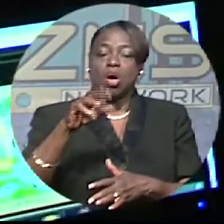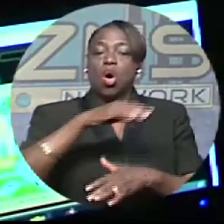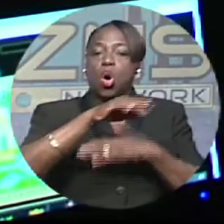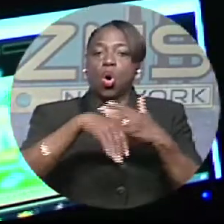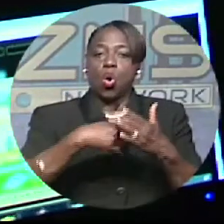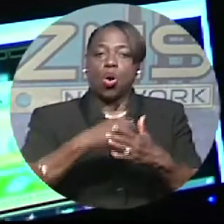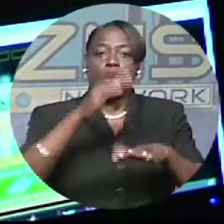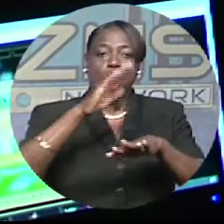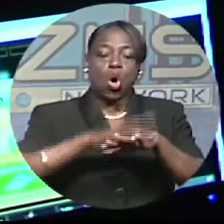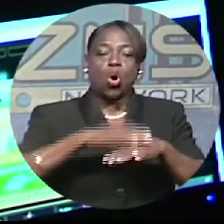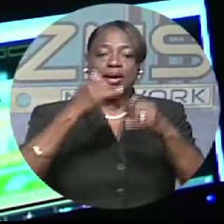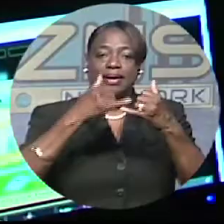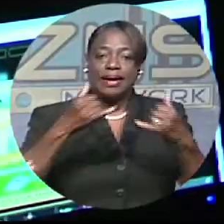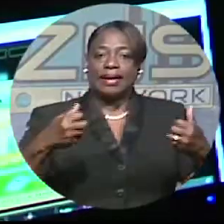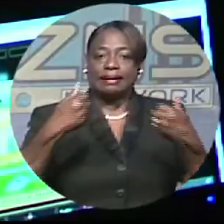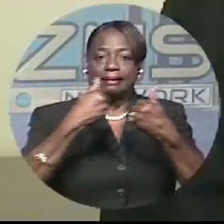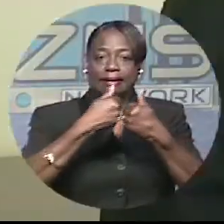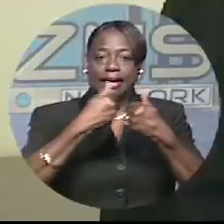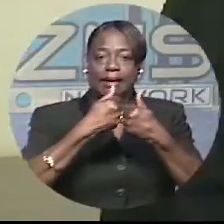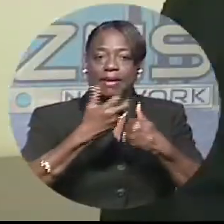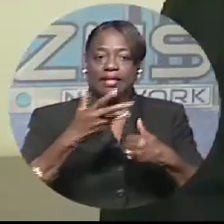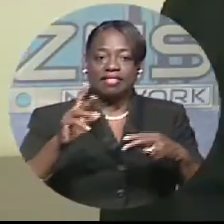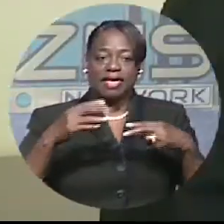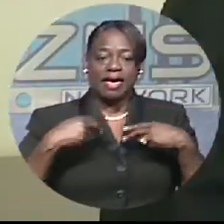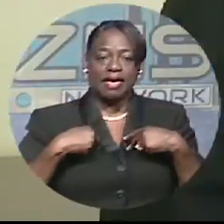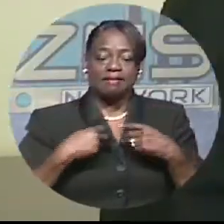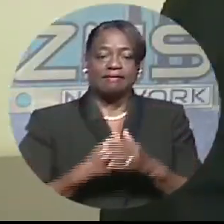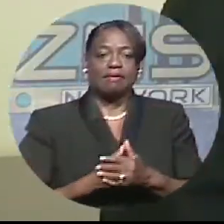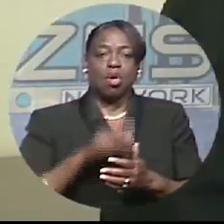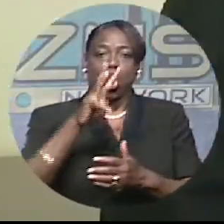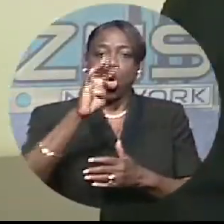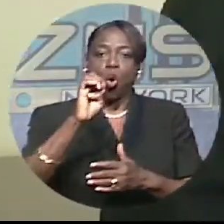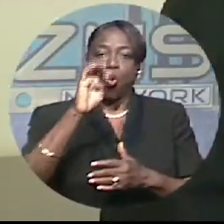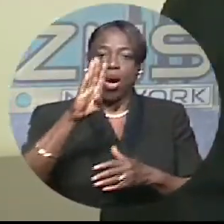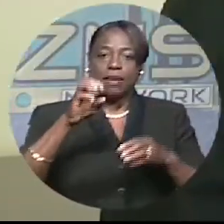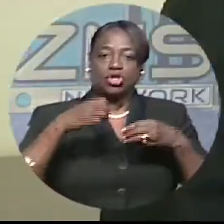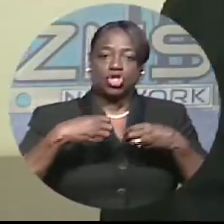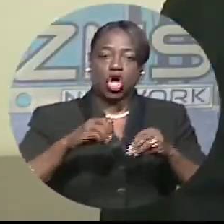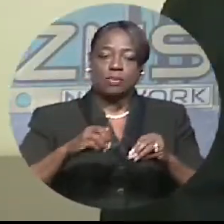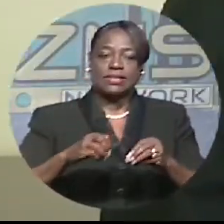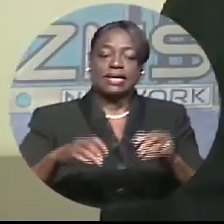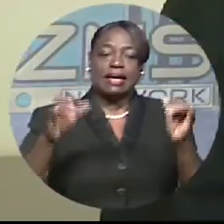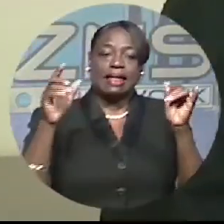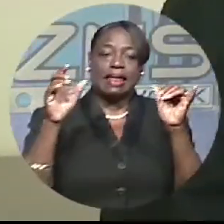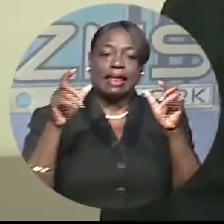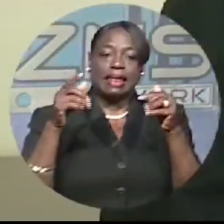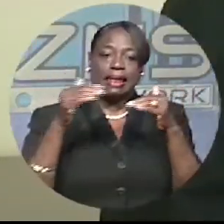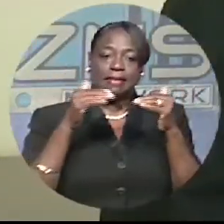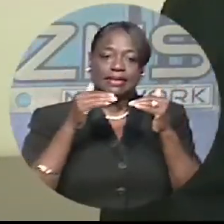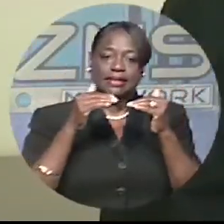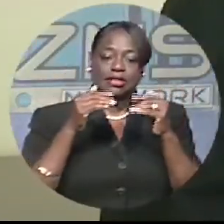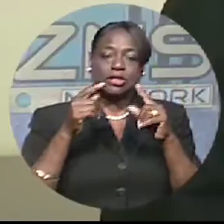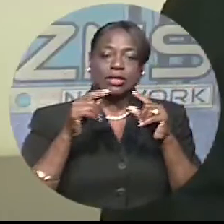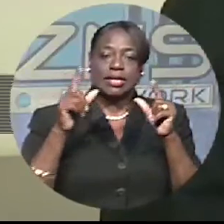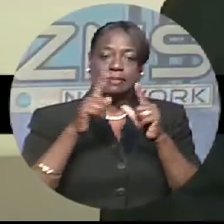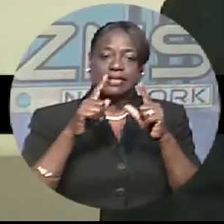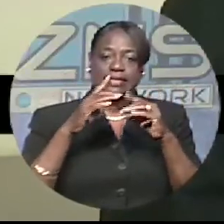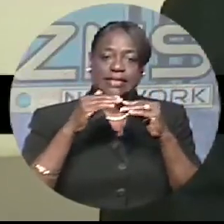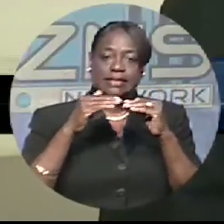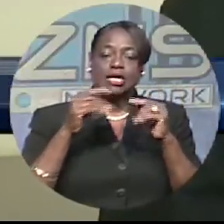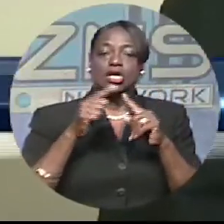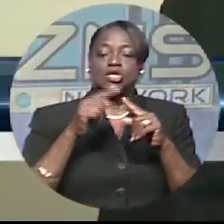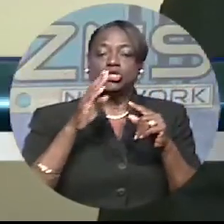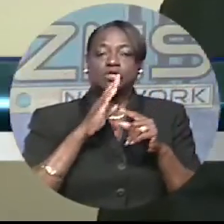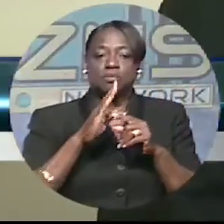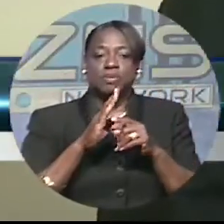banks than local gaming houses. Web shops are limited to B-dollar transactions, which isn't a